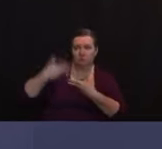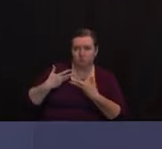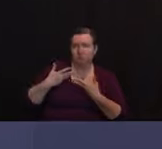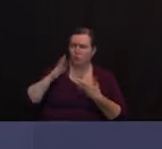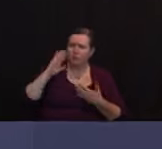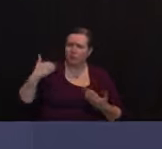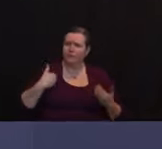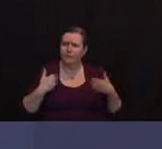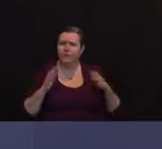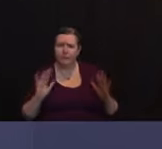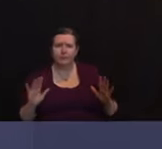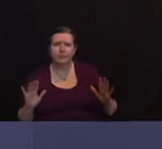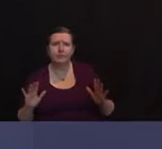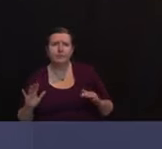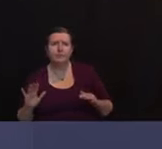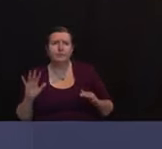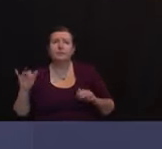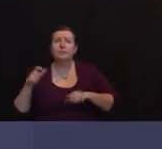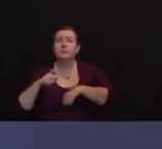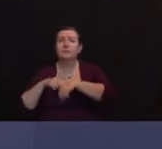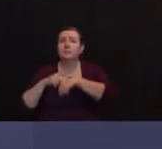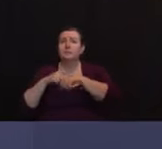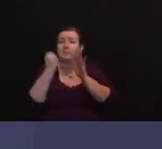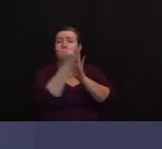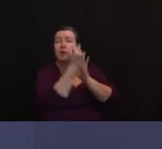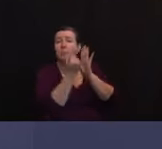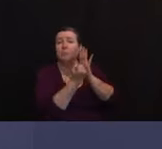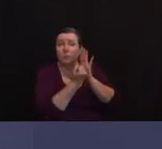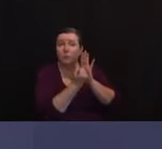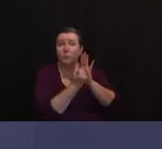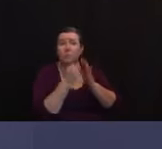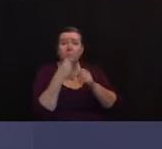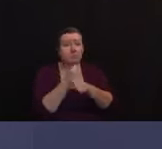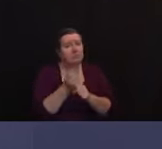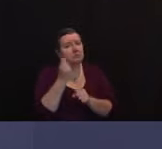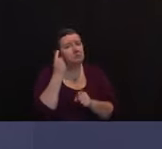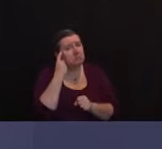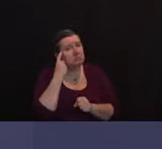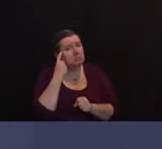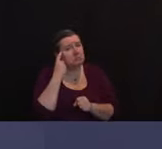make more sense at that point in time. I don't know, Eddie, if you want to.